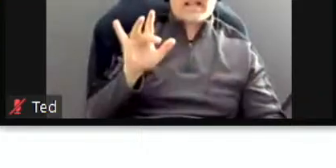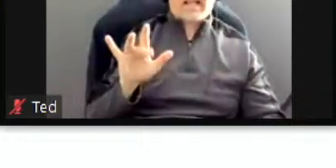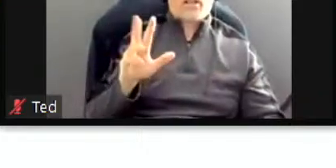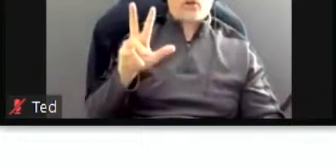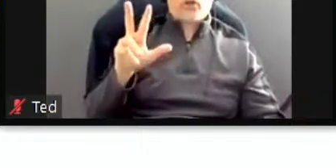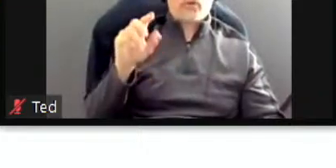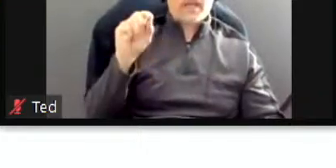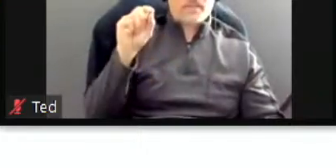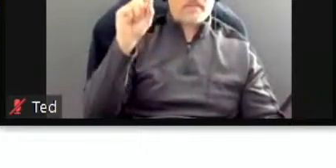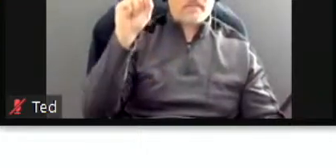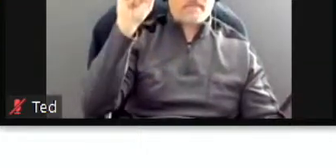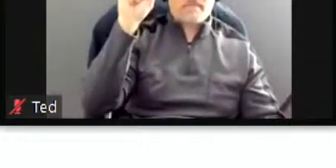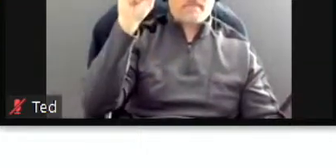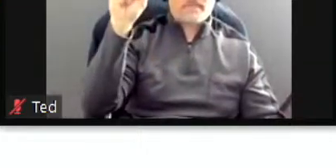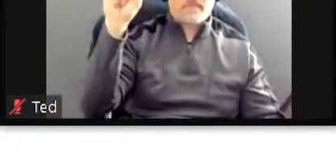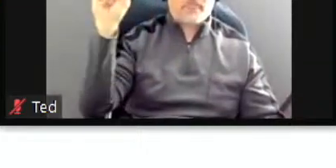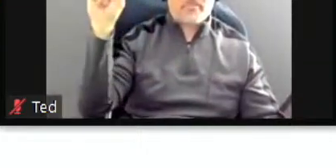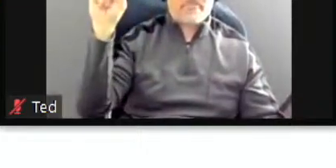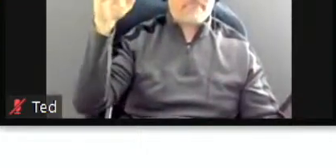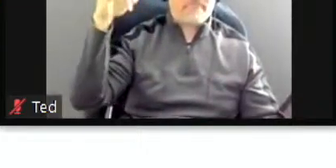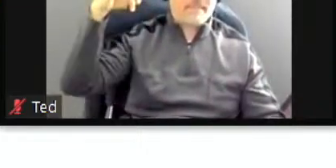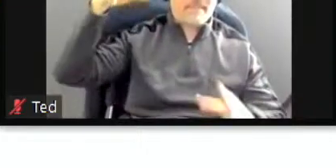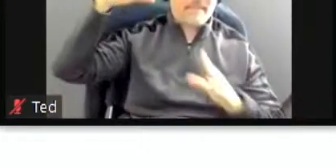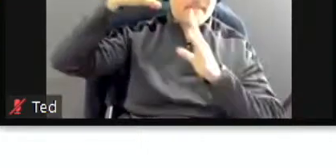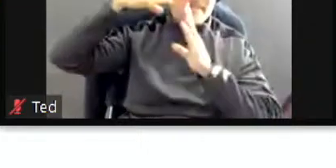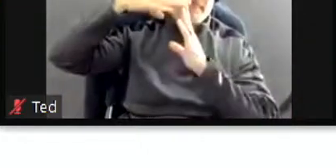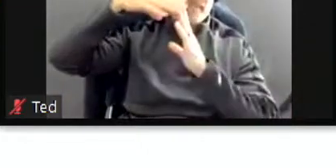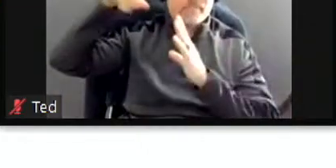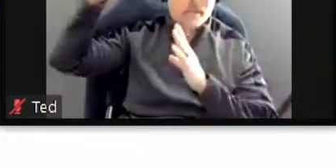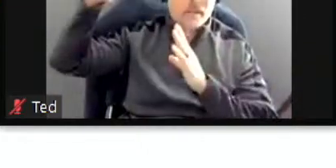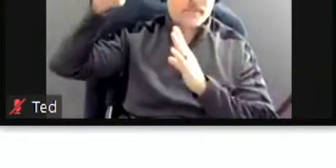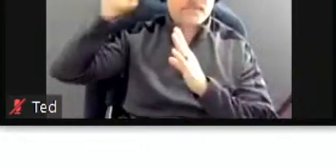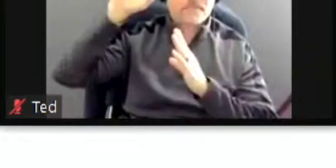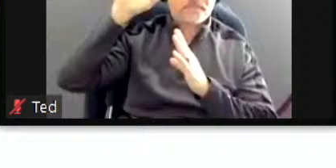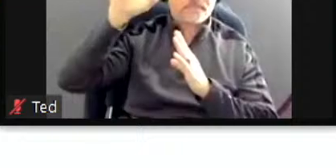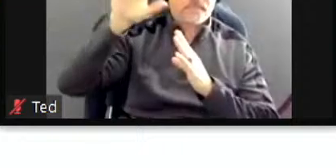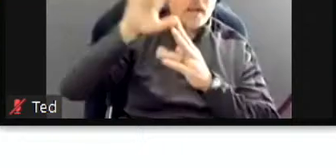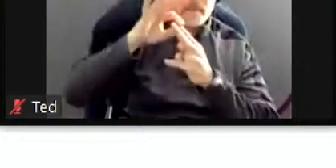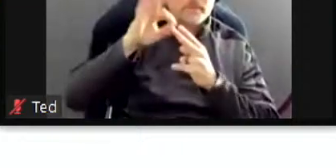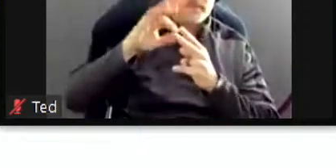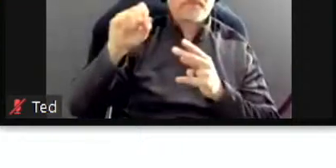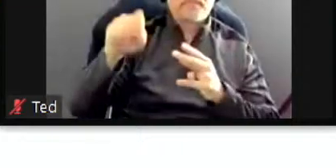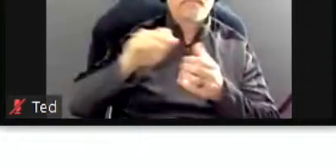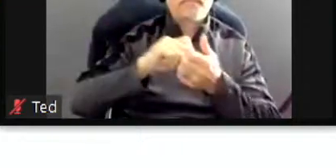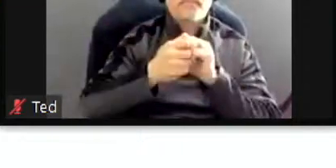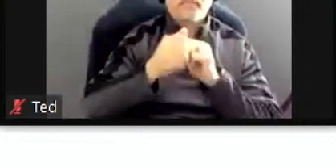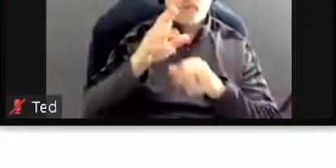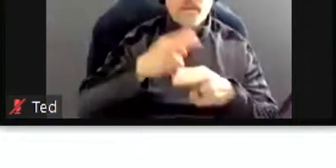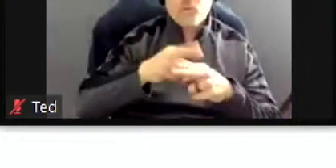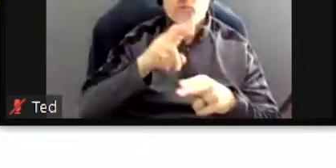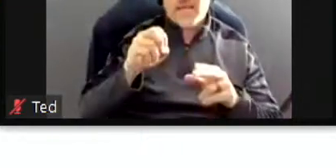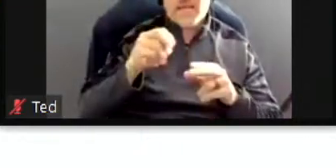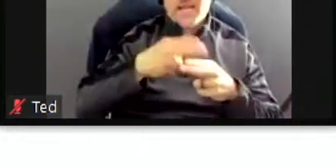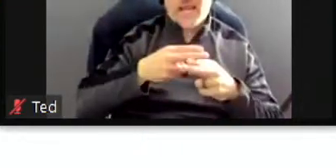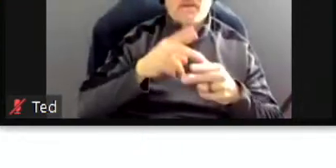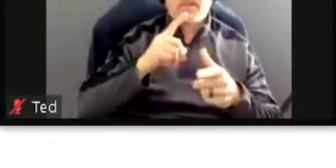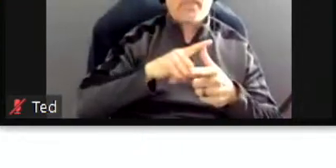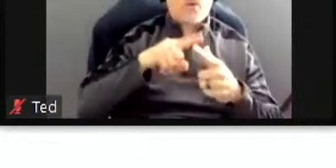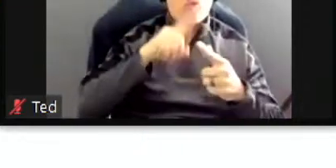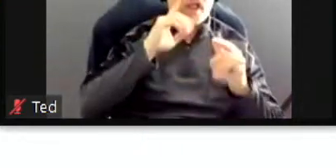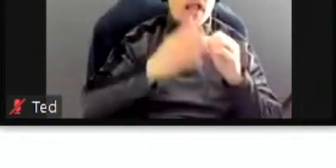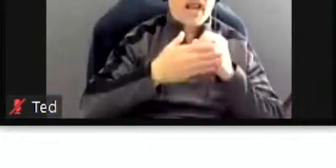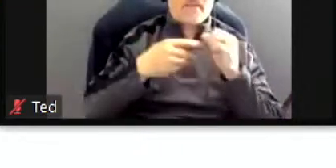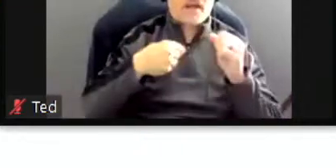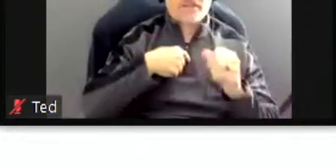top of your little screen. That's your options, and then you can rename yourself. This will help us move people into their breakout groups